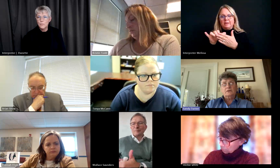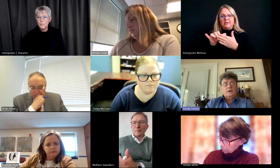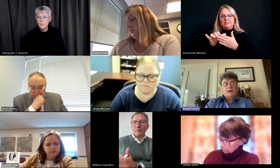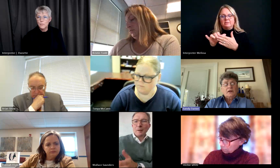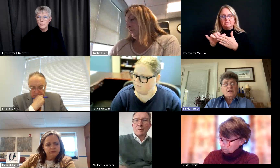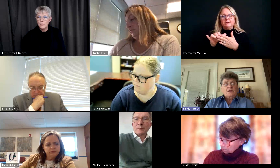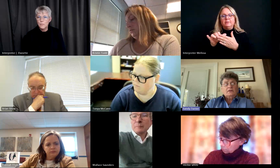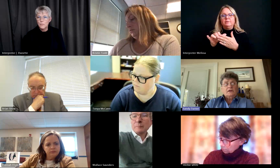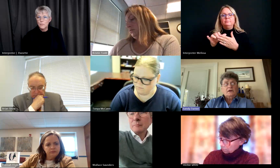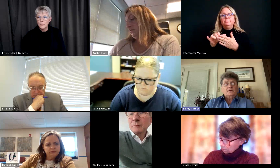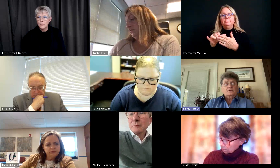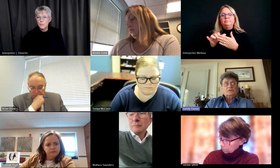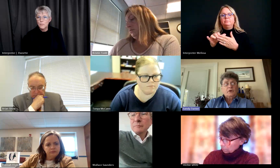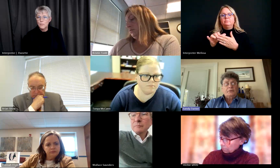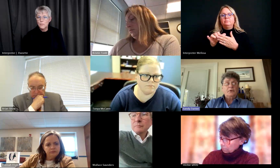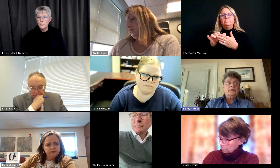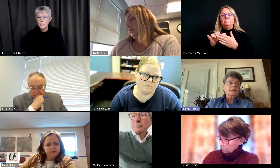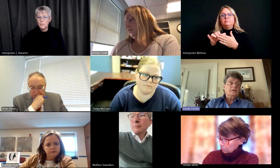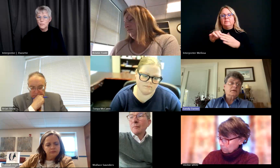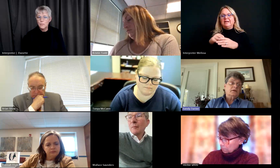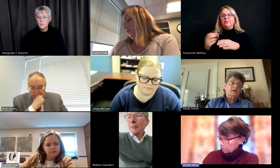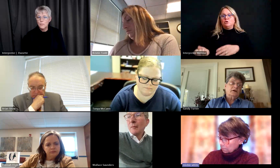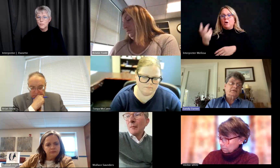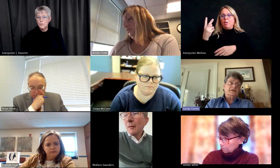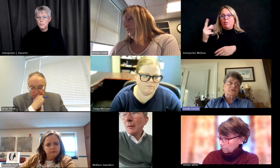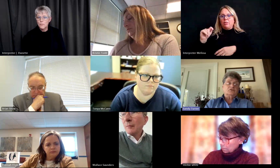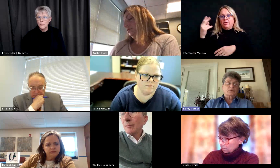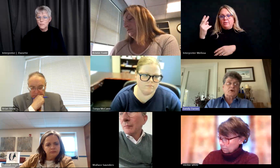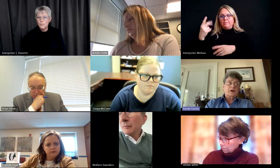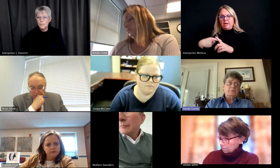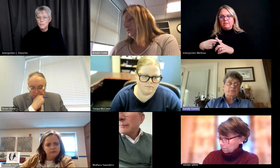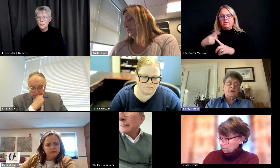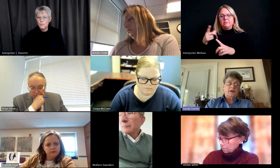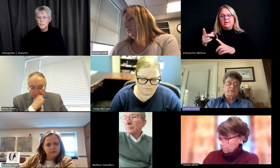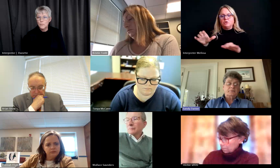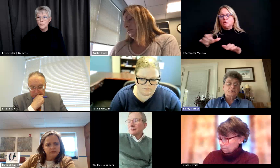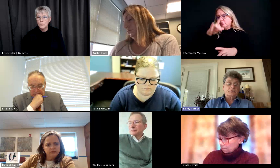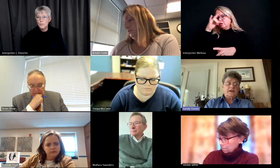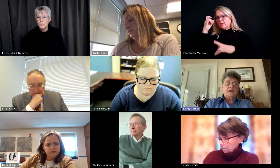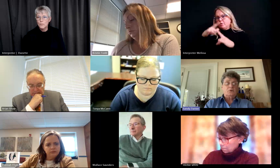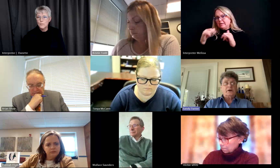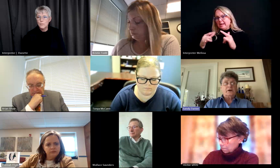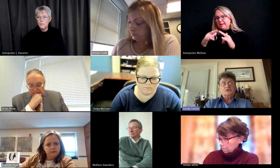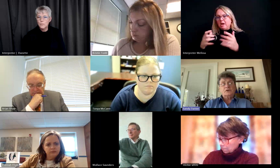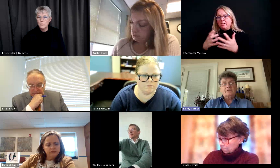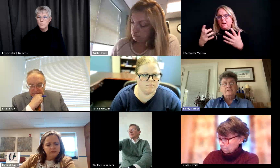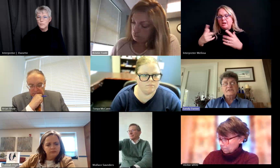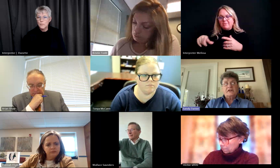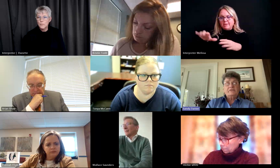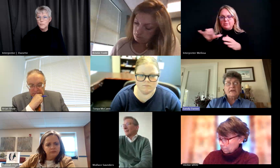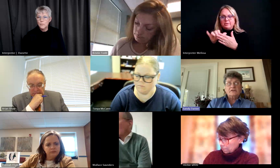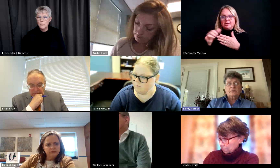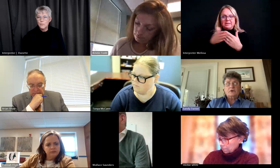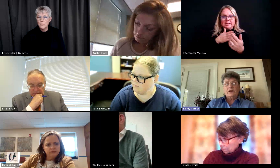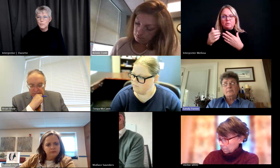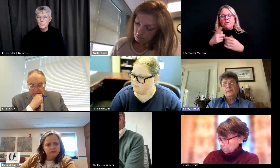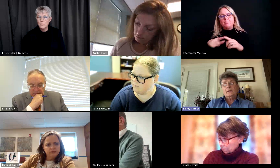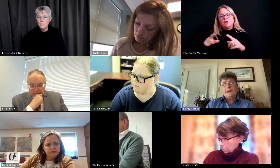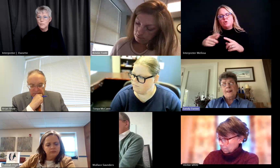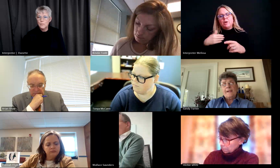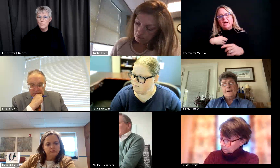in the 12th month. They do summer camp. A lot of them do that anyway, but you would have staff for that